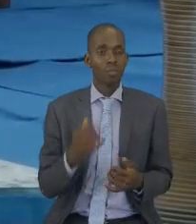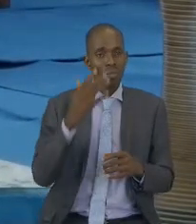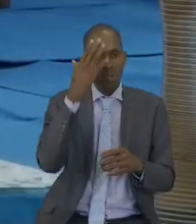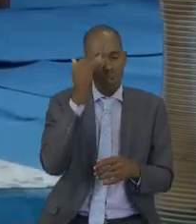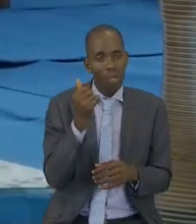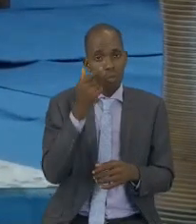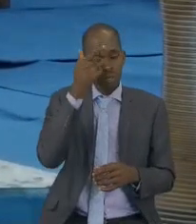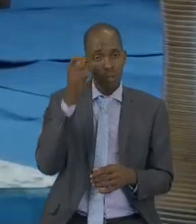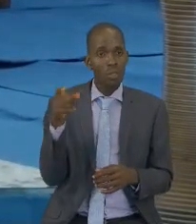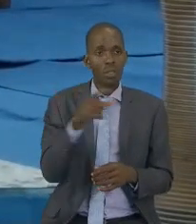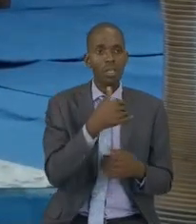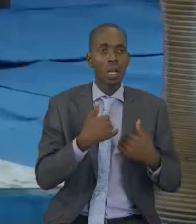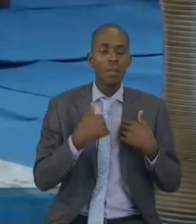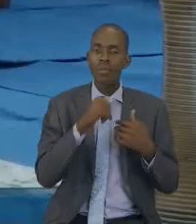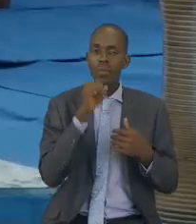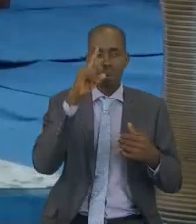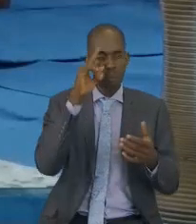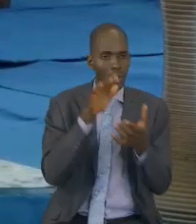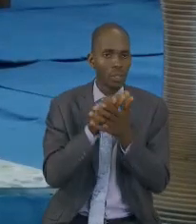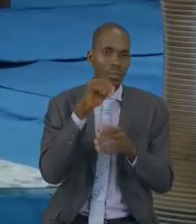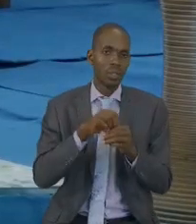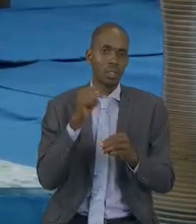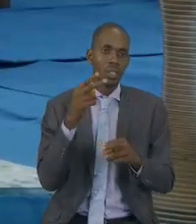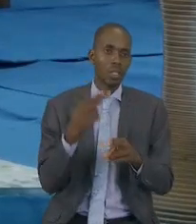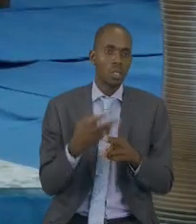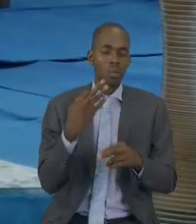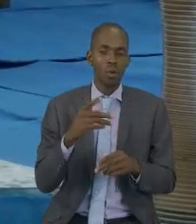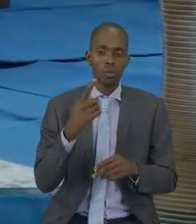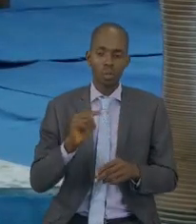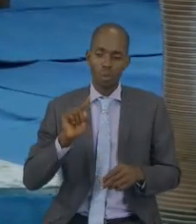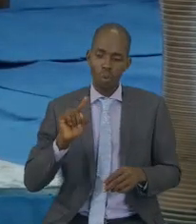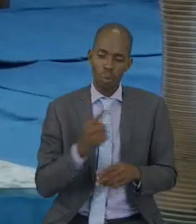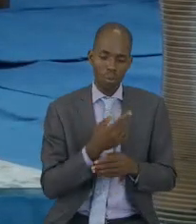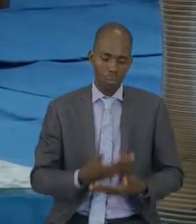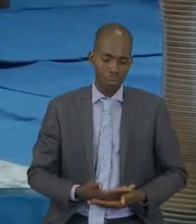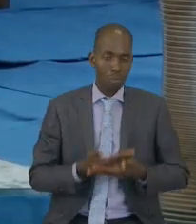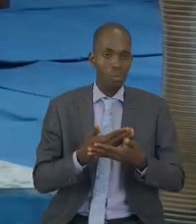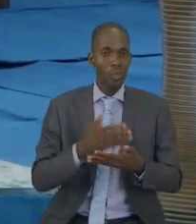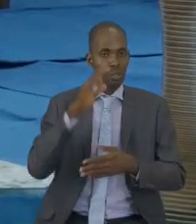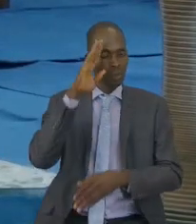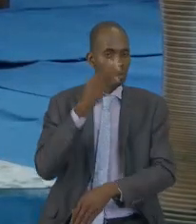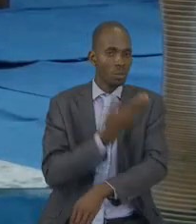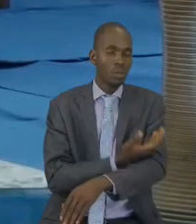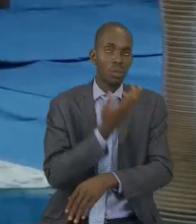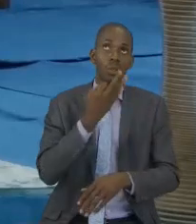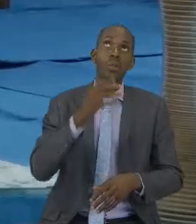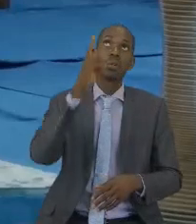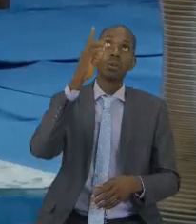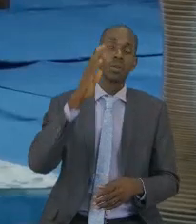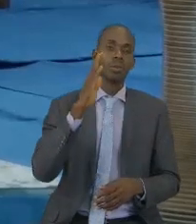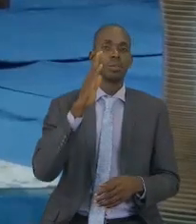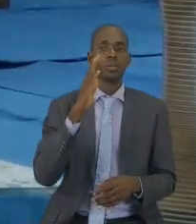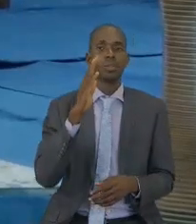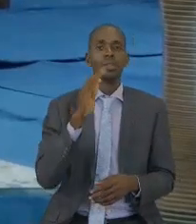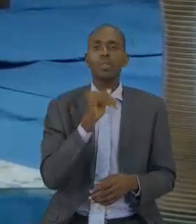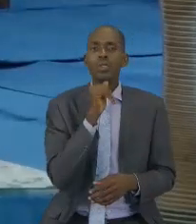not believed in the name of the only begotten Son of God. Not